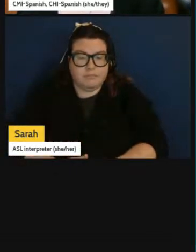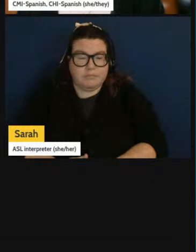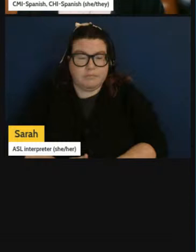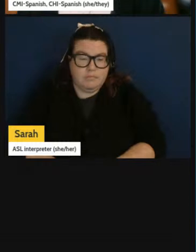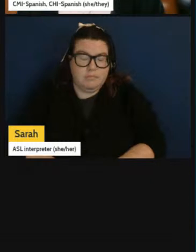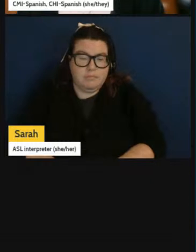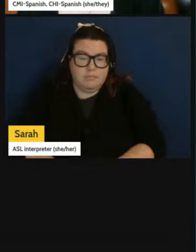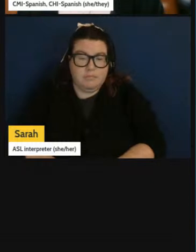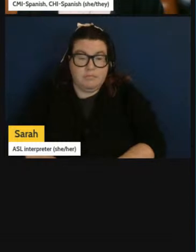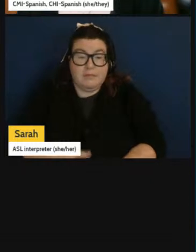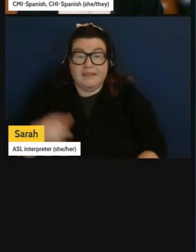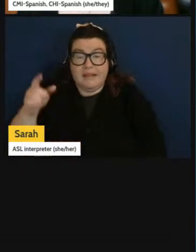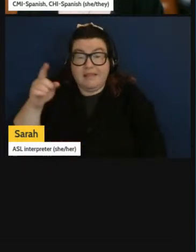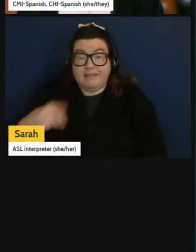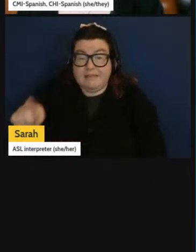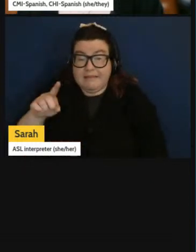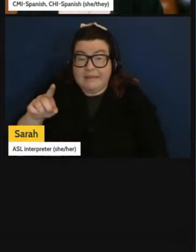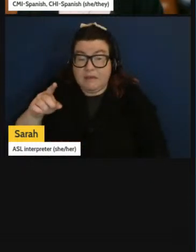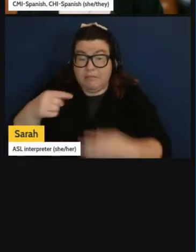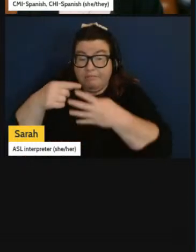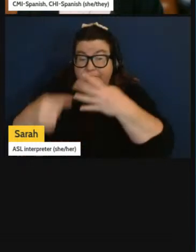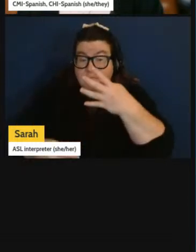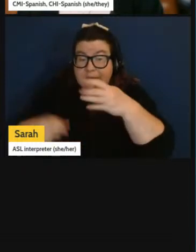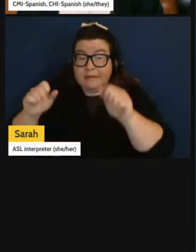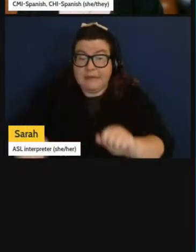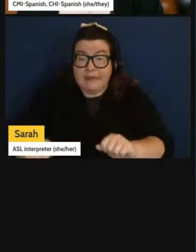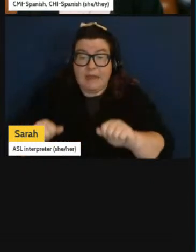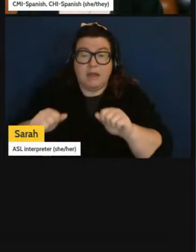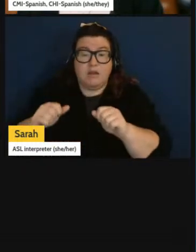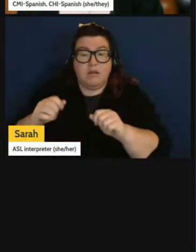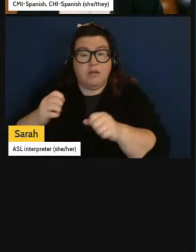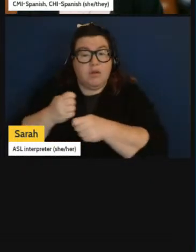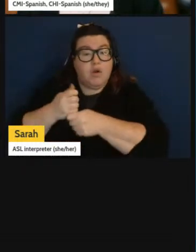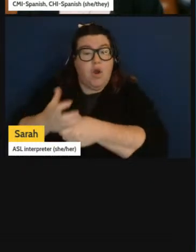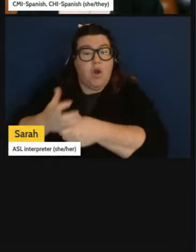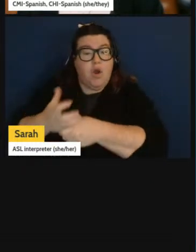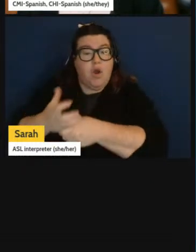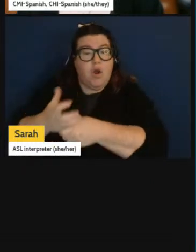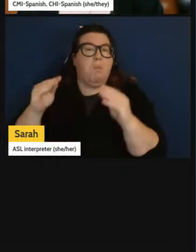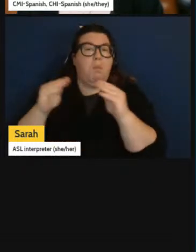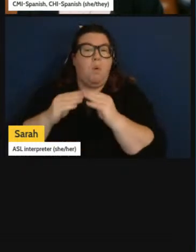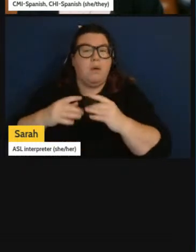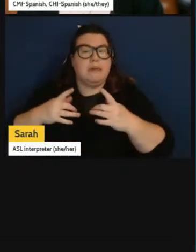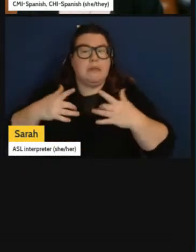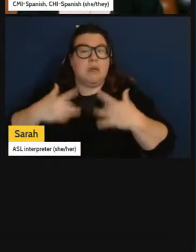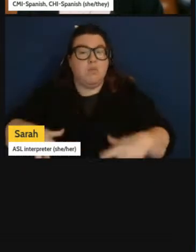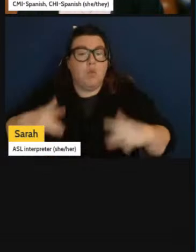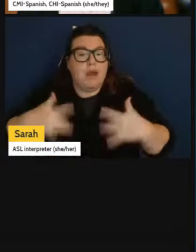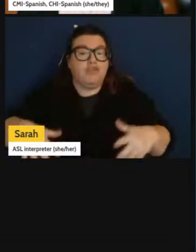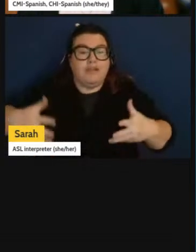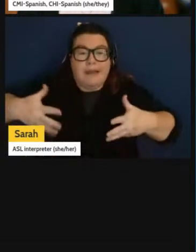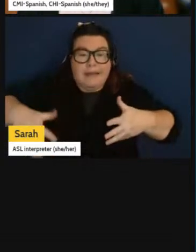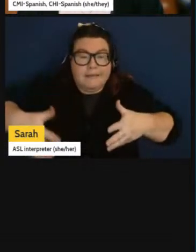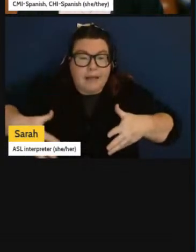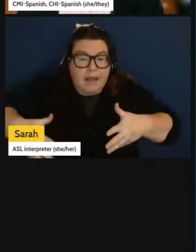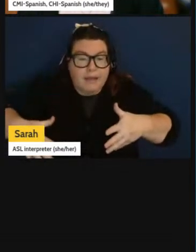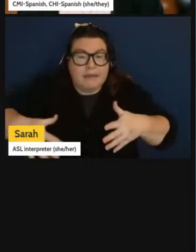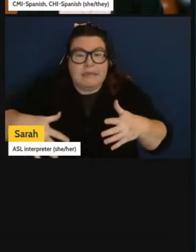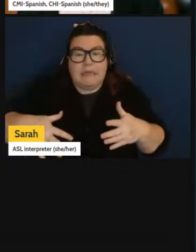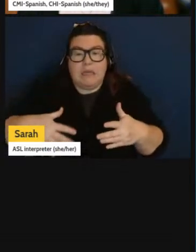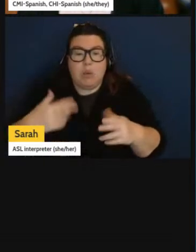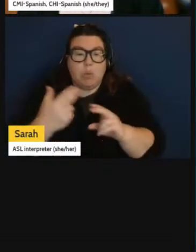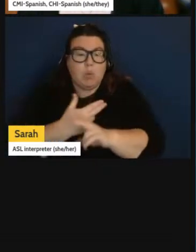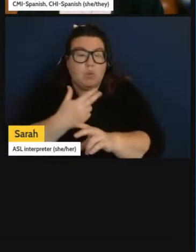And these things can contribute to higher prevalence of depression, anxiety, substance